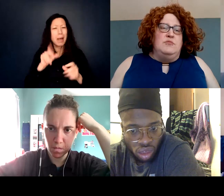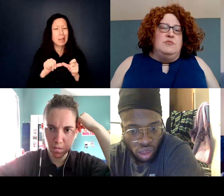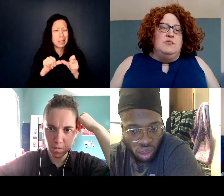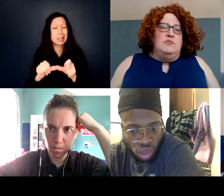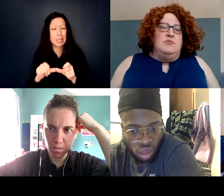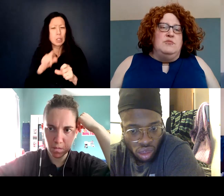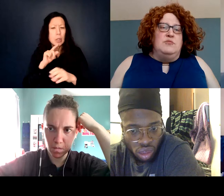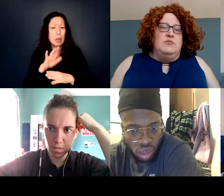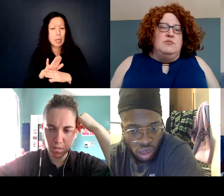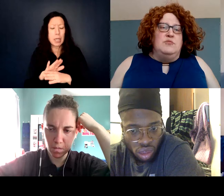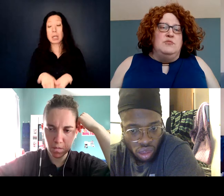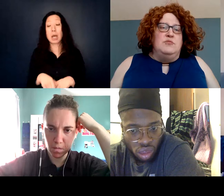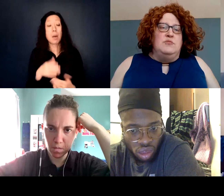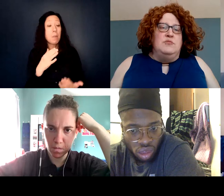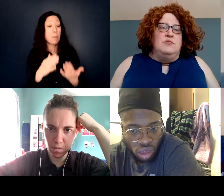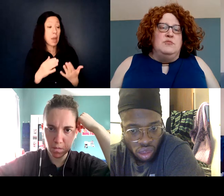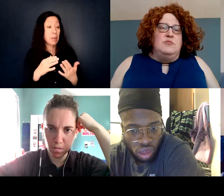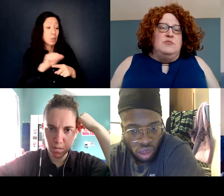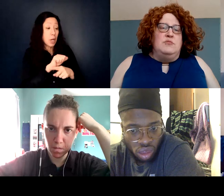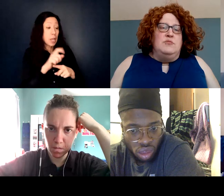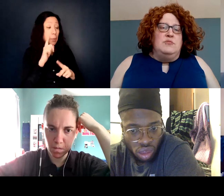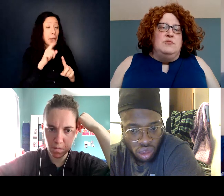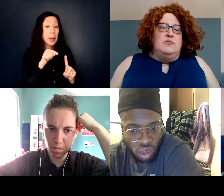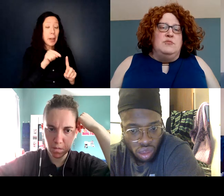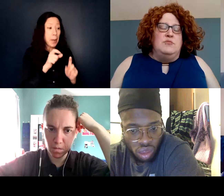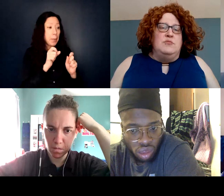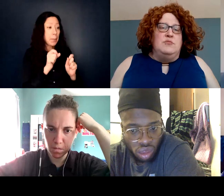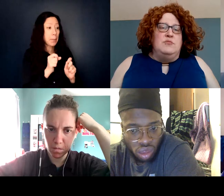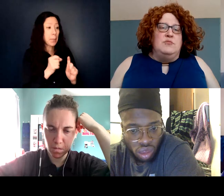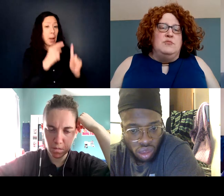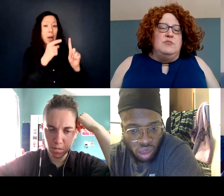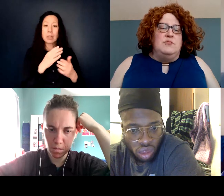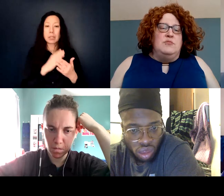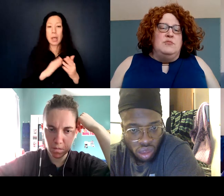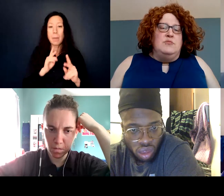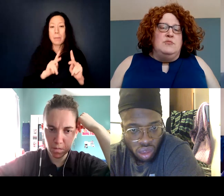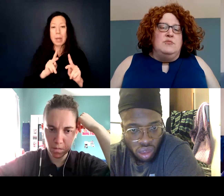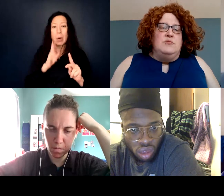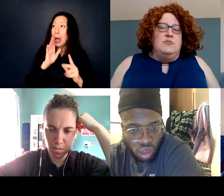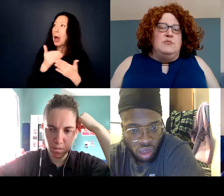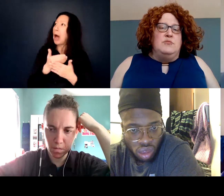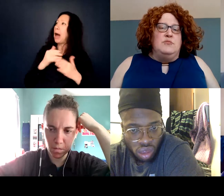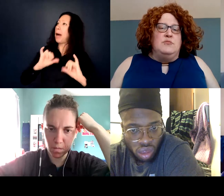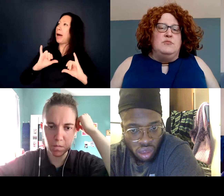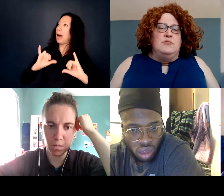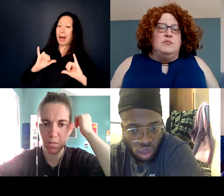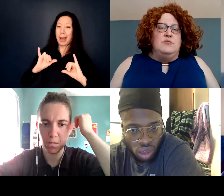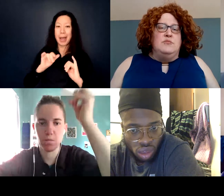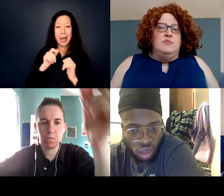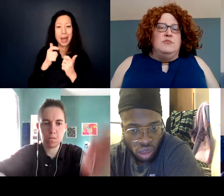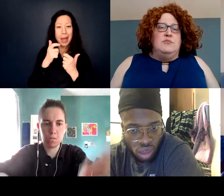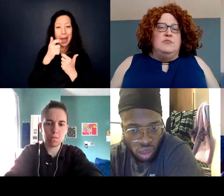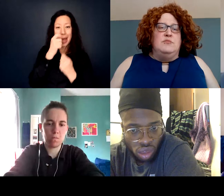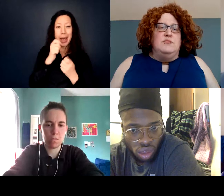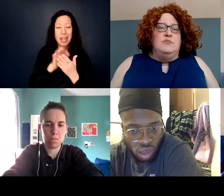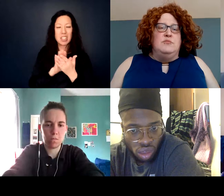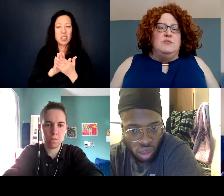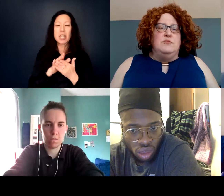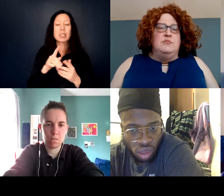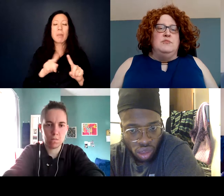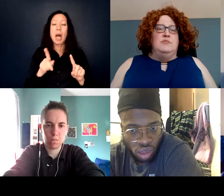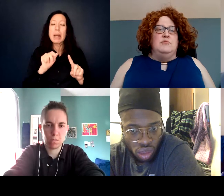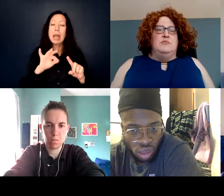folks, but it's a really hard thing if the department or if the organization more broadly isn't going to commit some sort